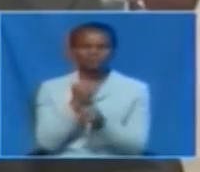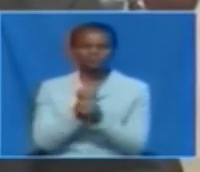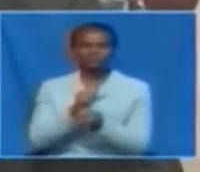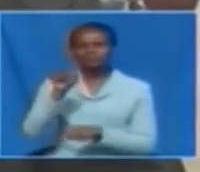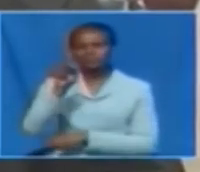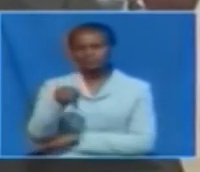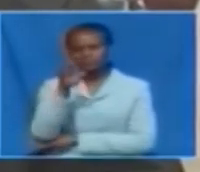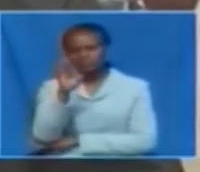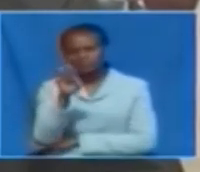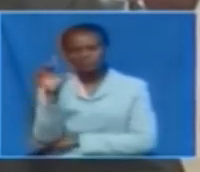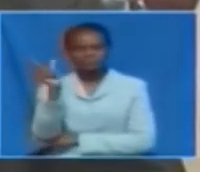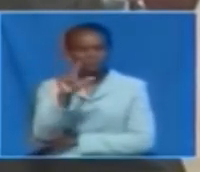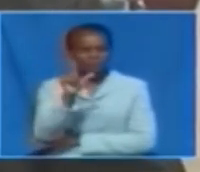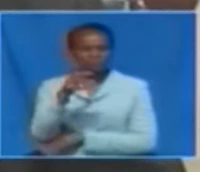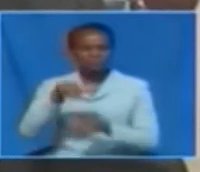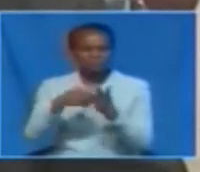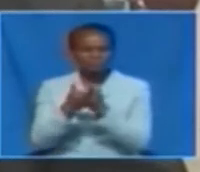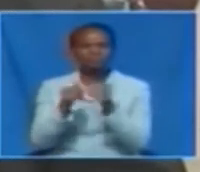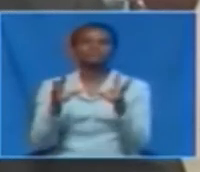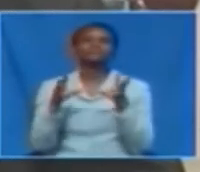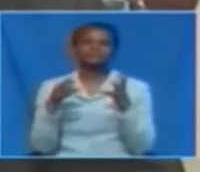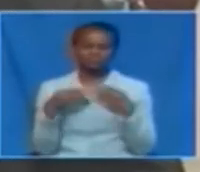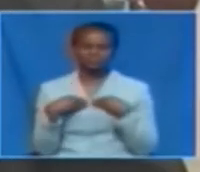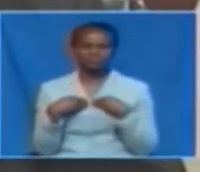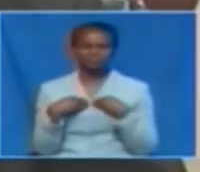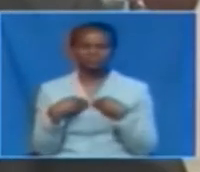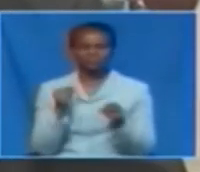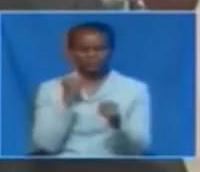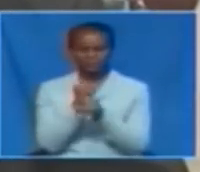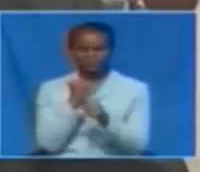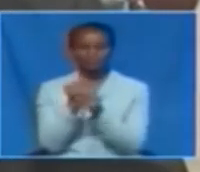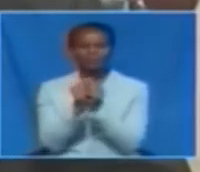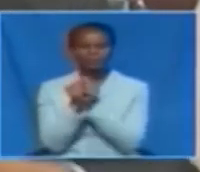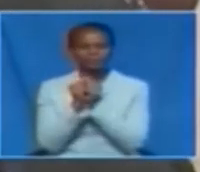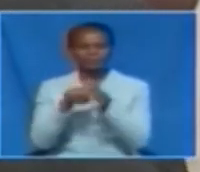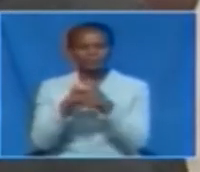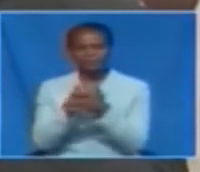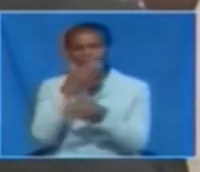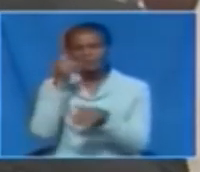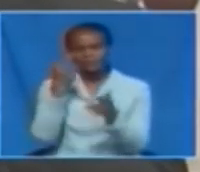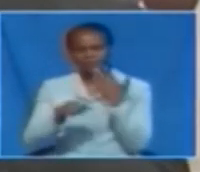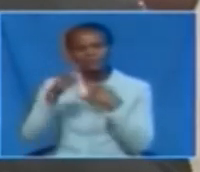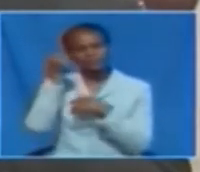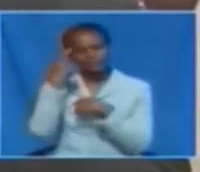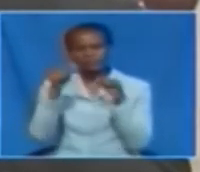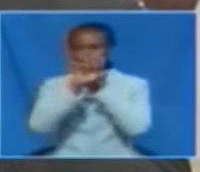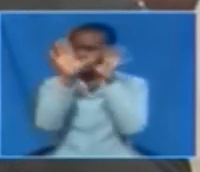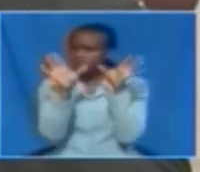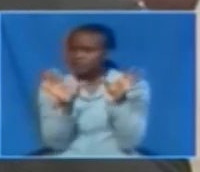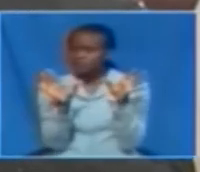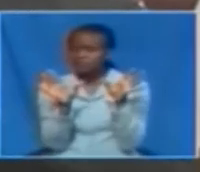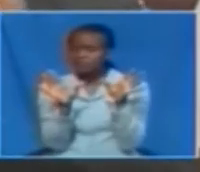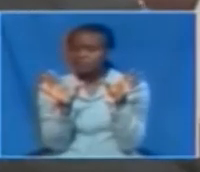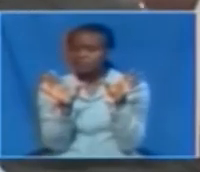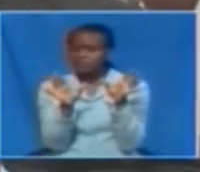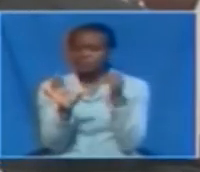PF and MMD to even consider working together? You must understand that